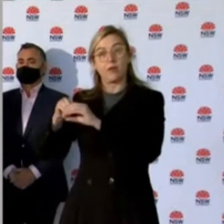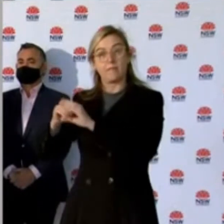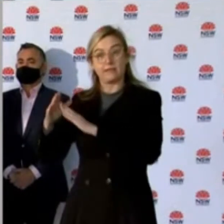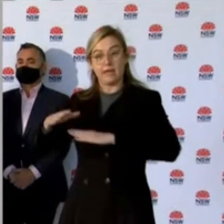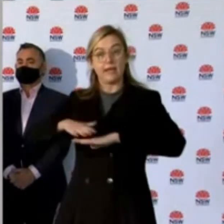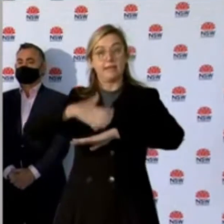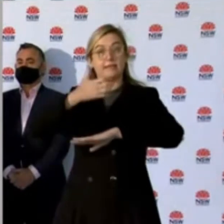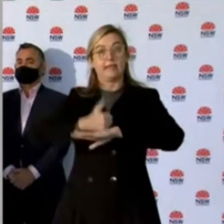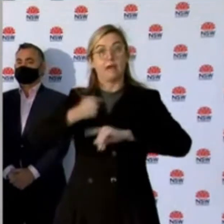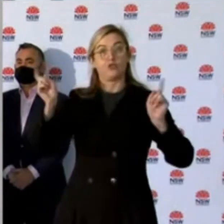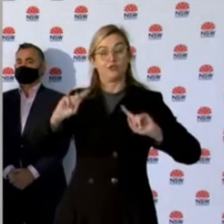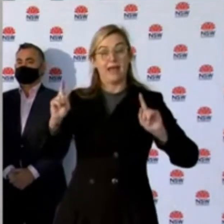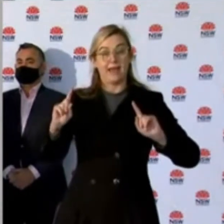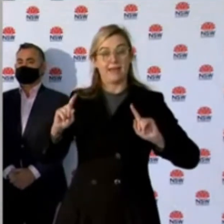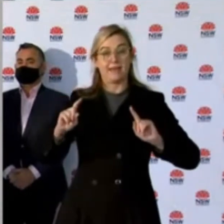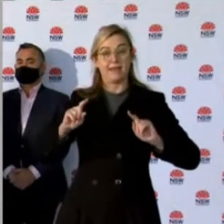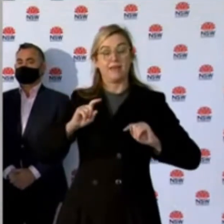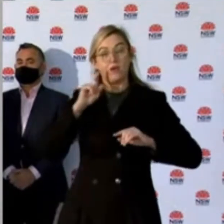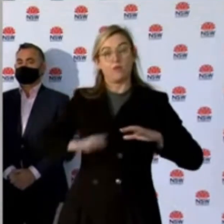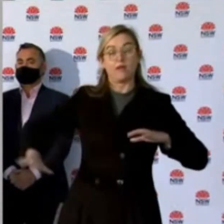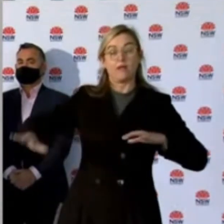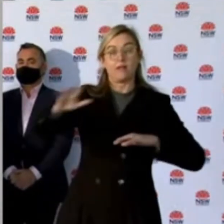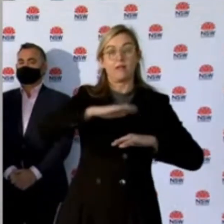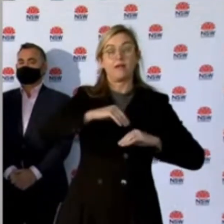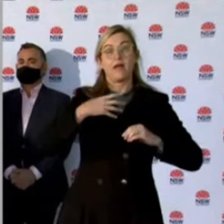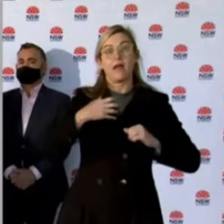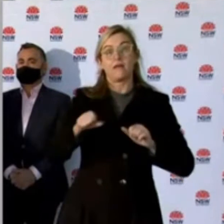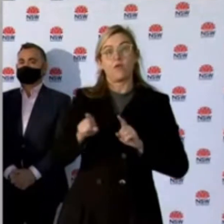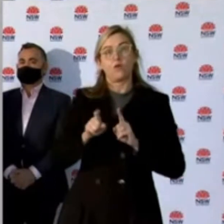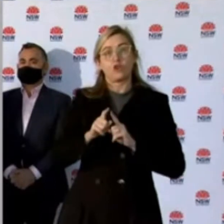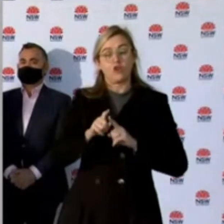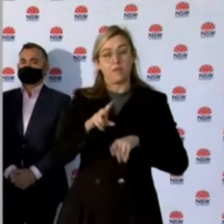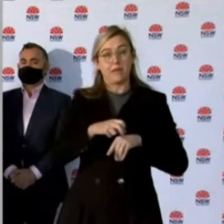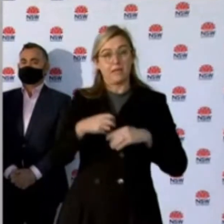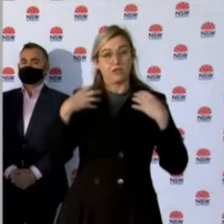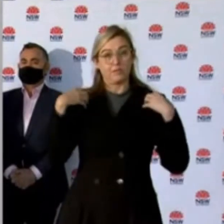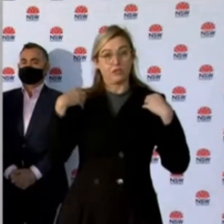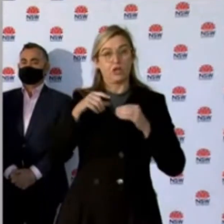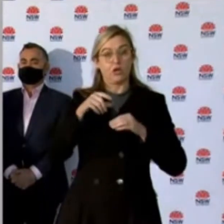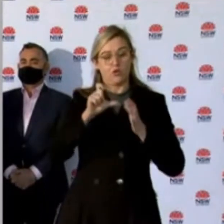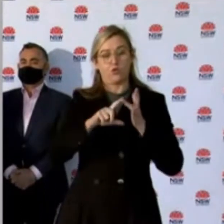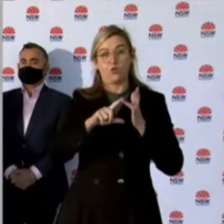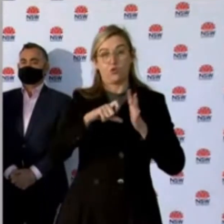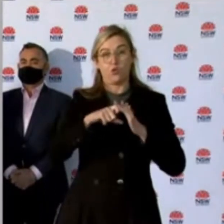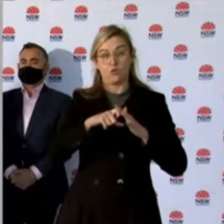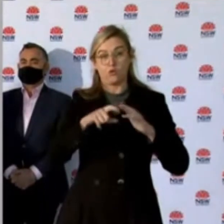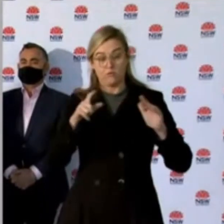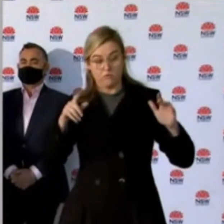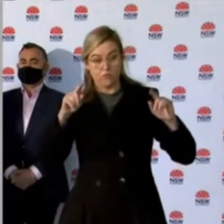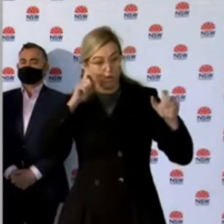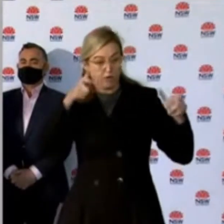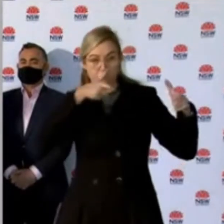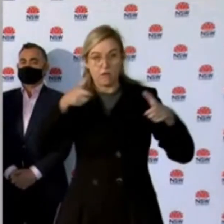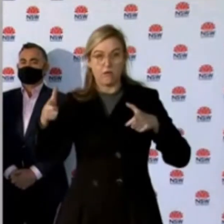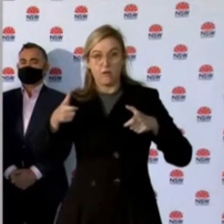It has a regional presence across the top of it with Assistant Commissioner Cook. Already today they're looking at how they can make those